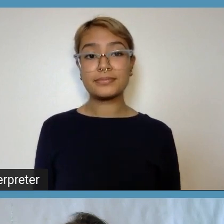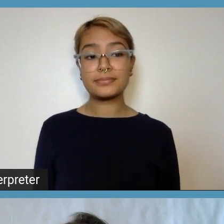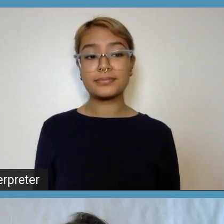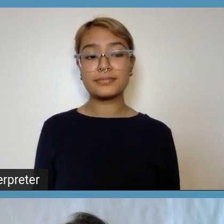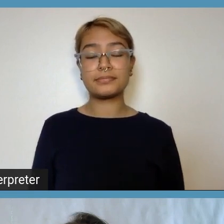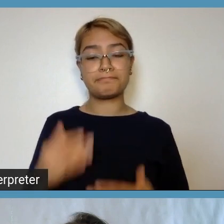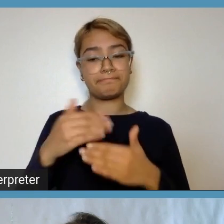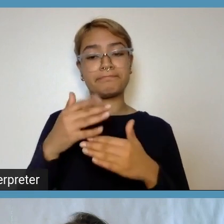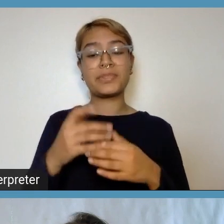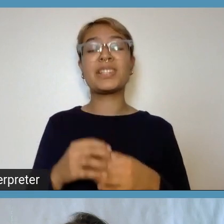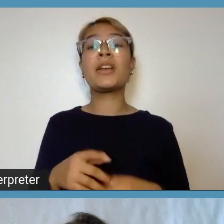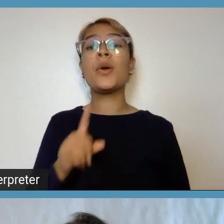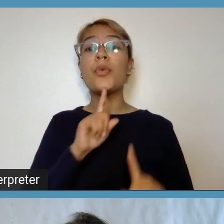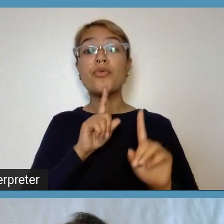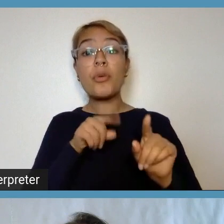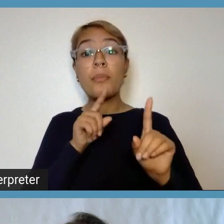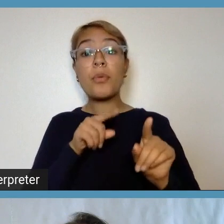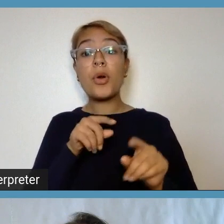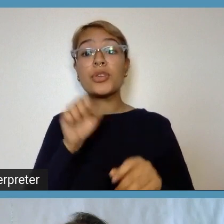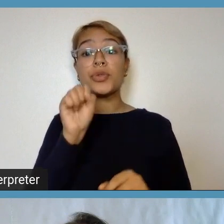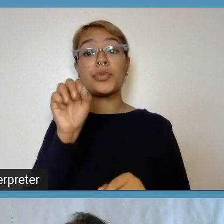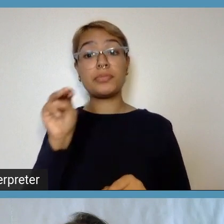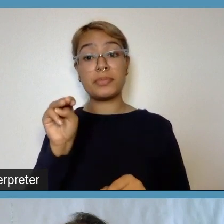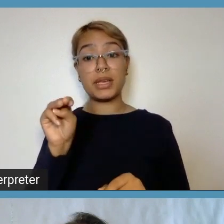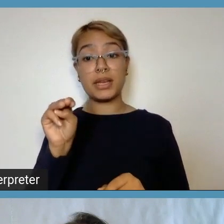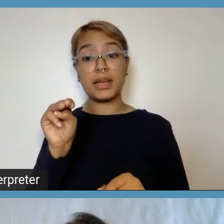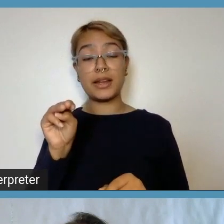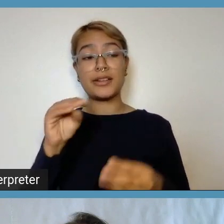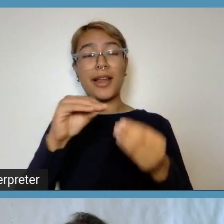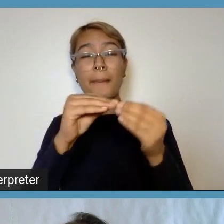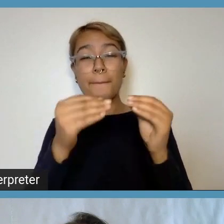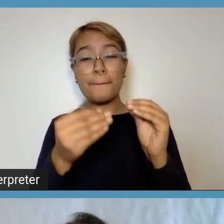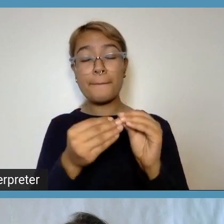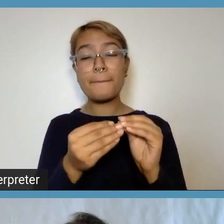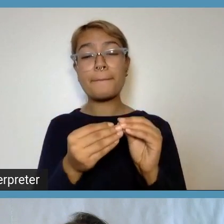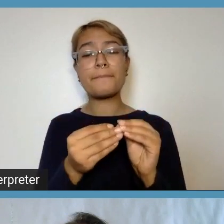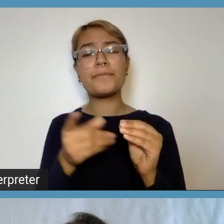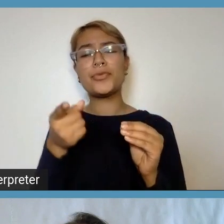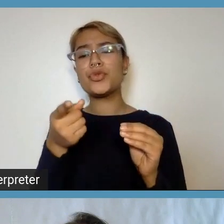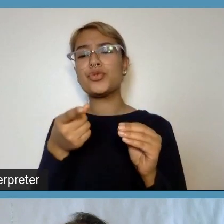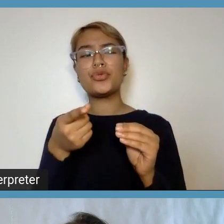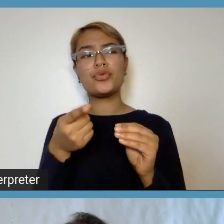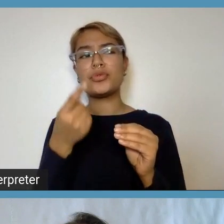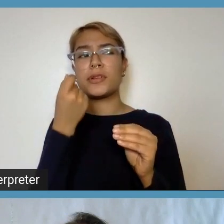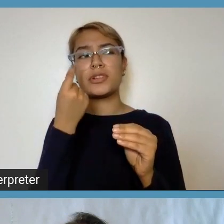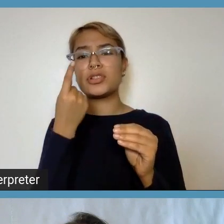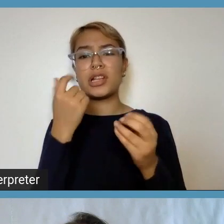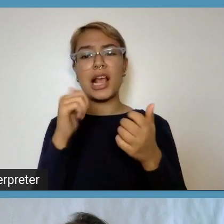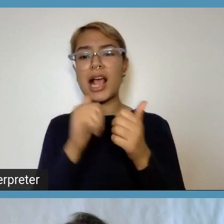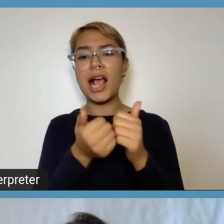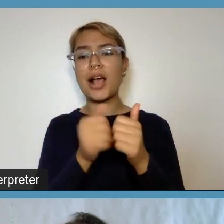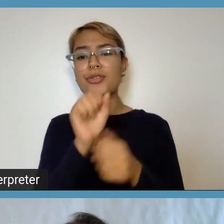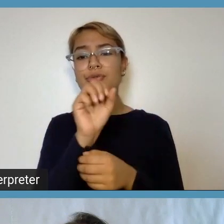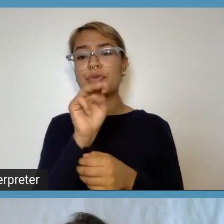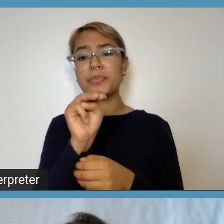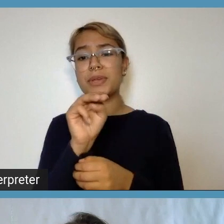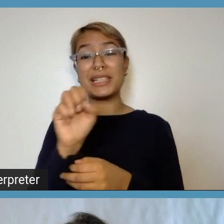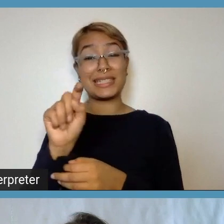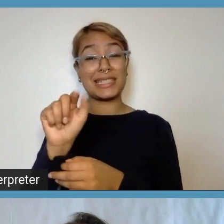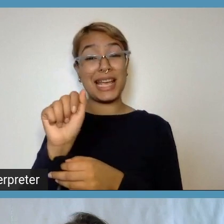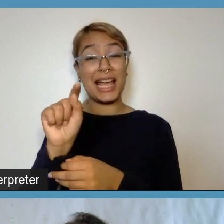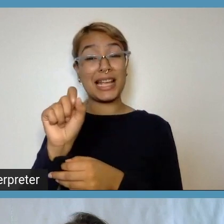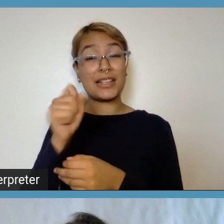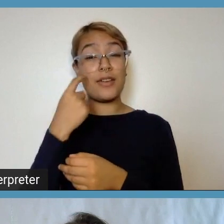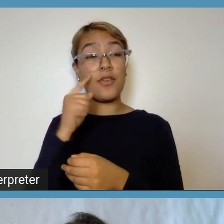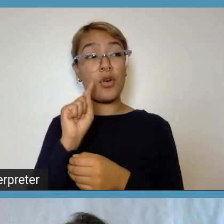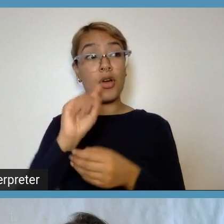question, when you report your social media numbers, have you figured out how to aggregate social media stats for a unified